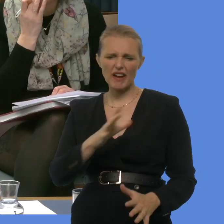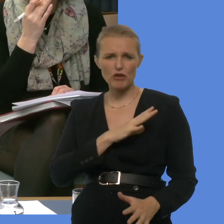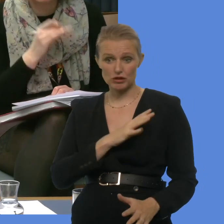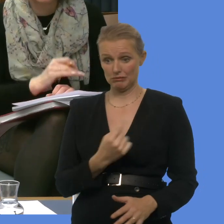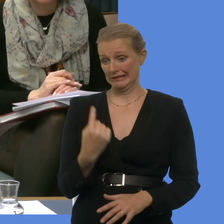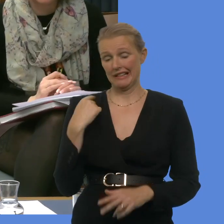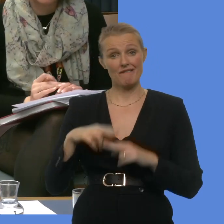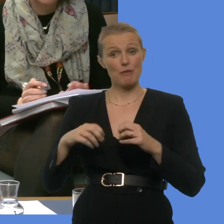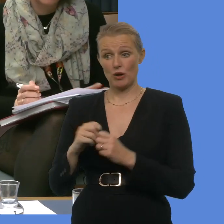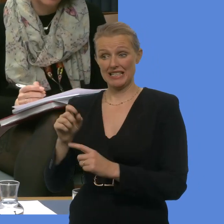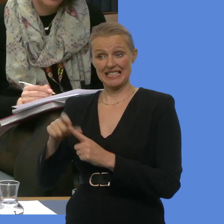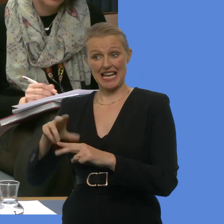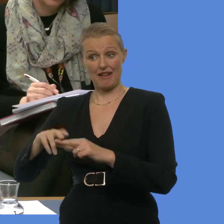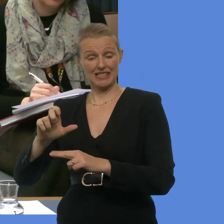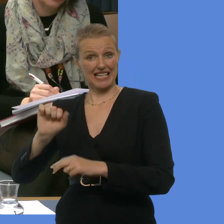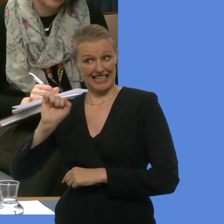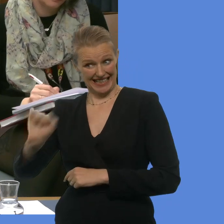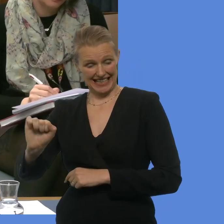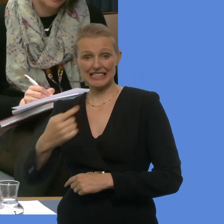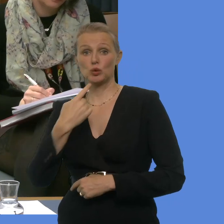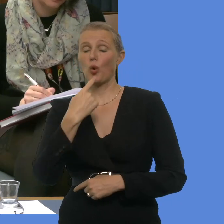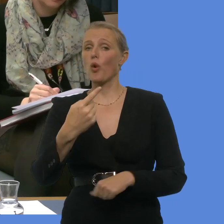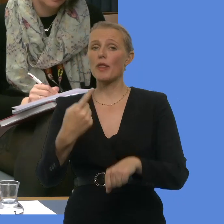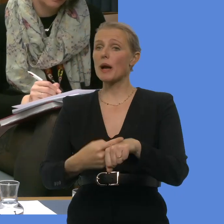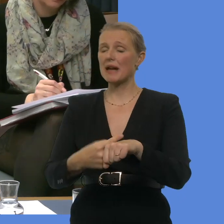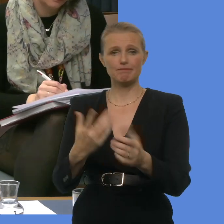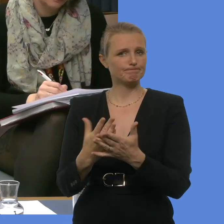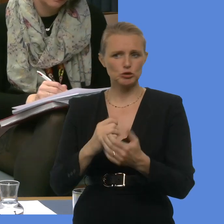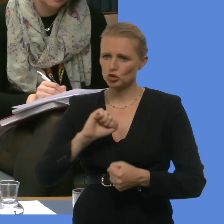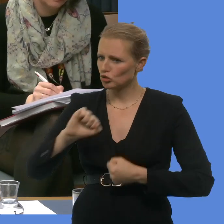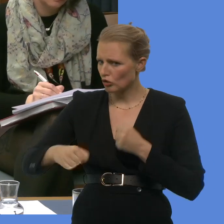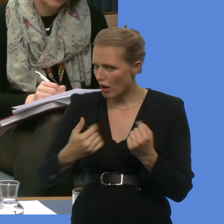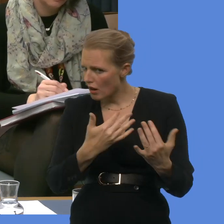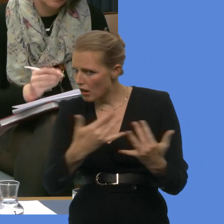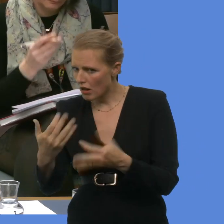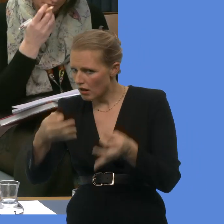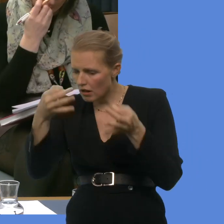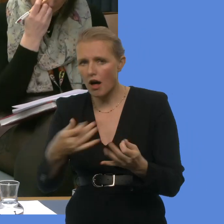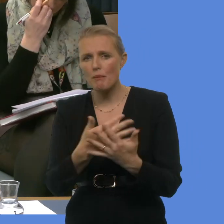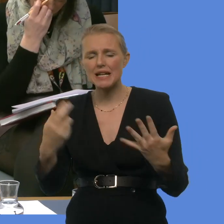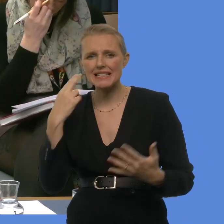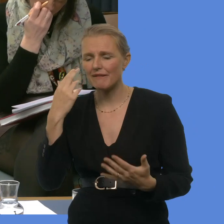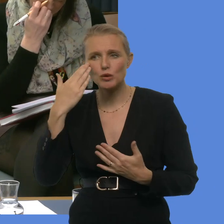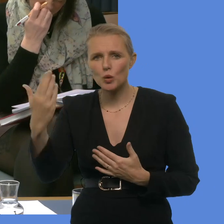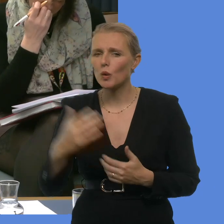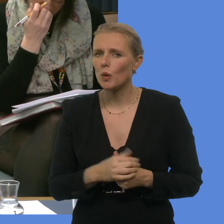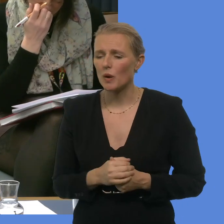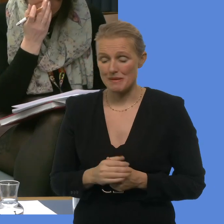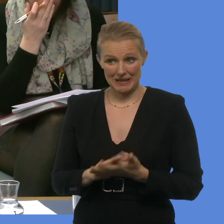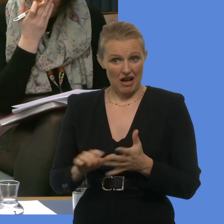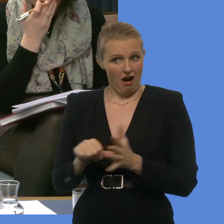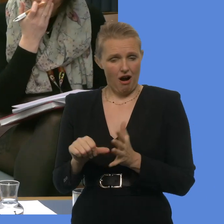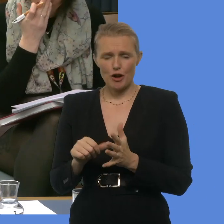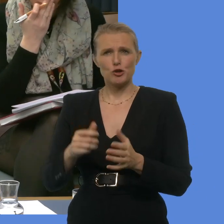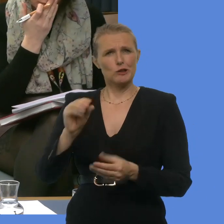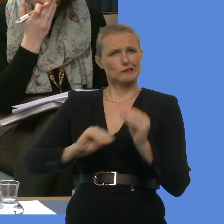February, the department told the committee that they, I quote, struggle to determine definitive numbers, and that in turn makes it difficult to